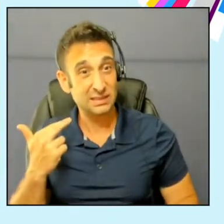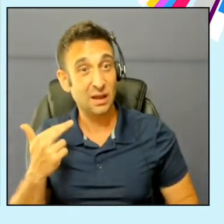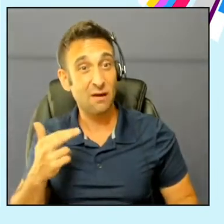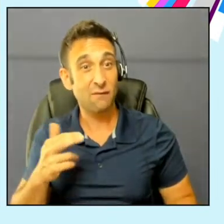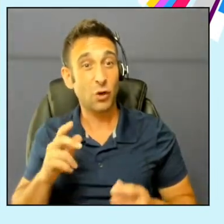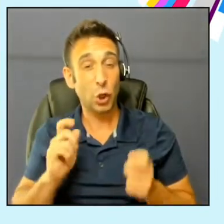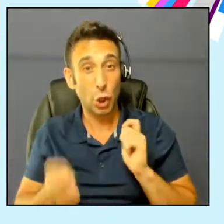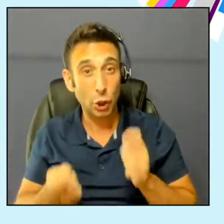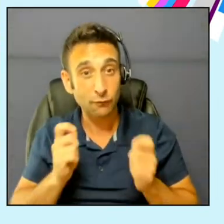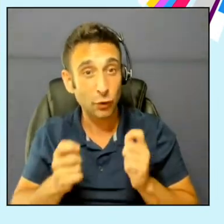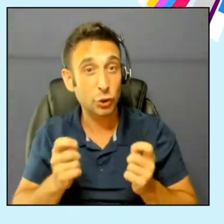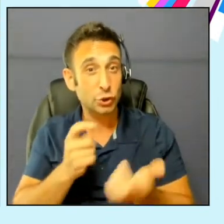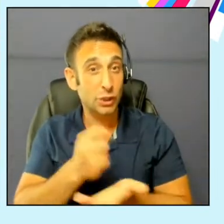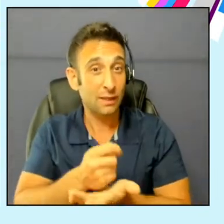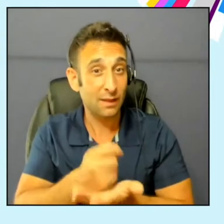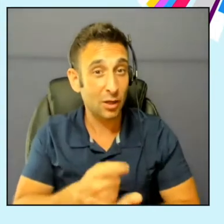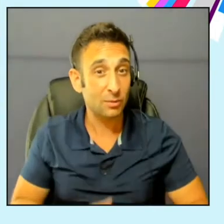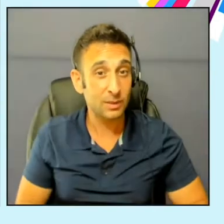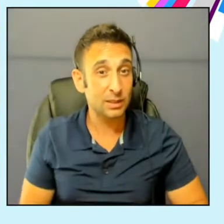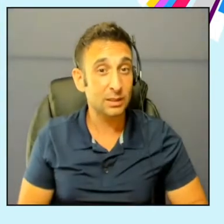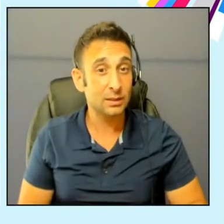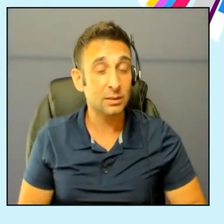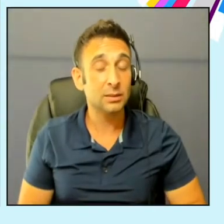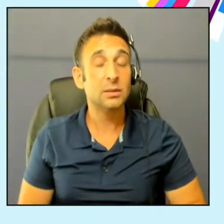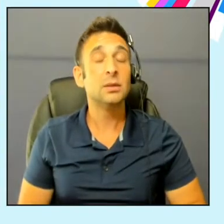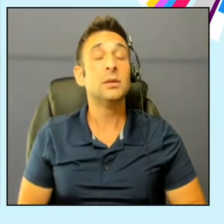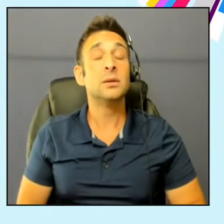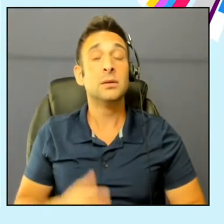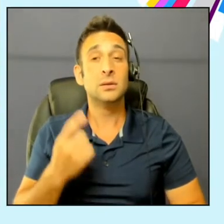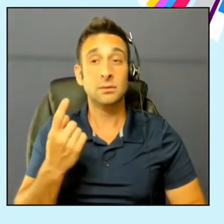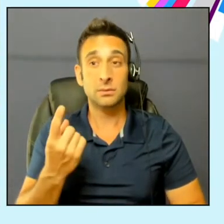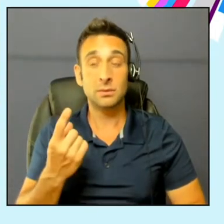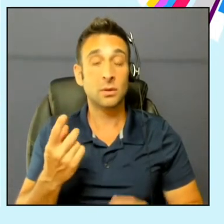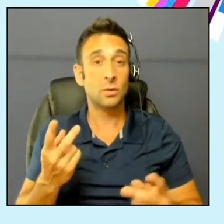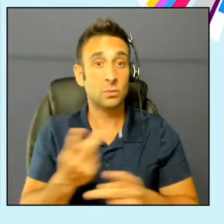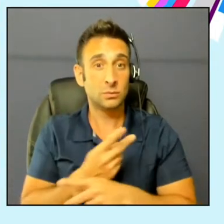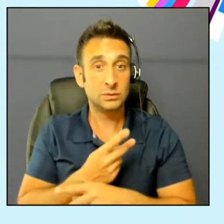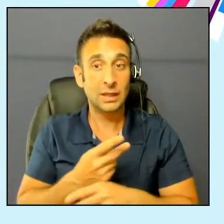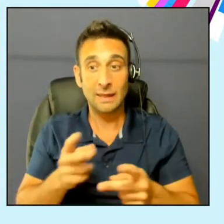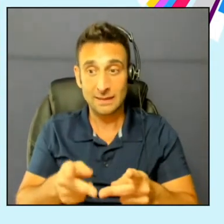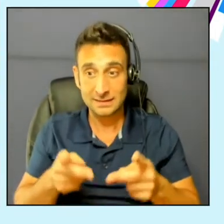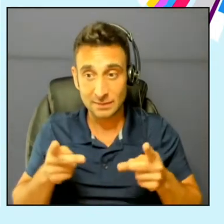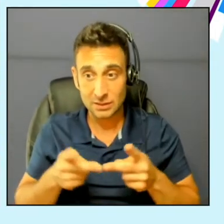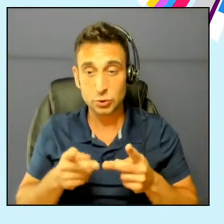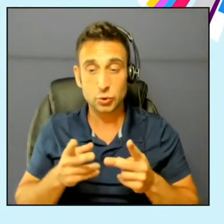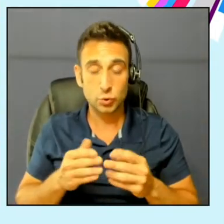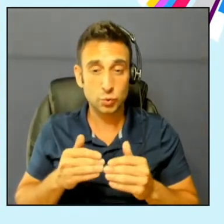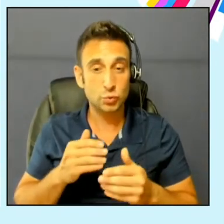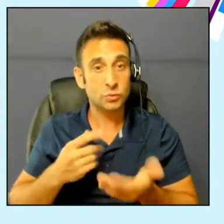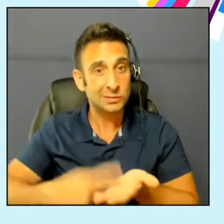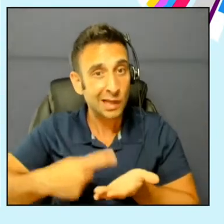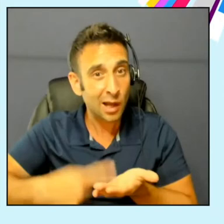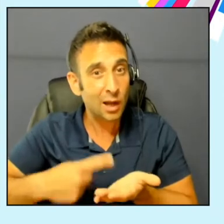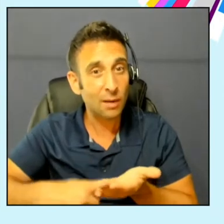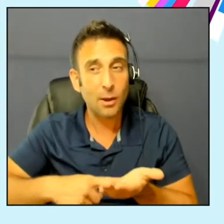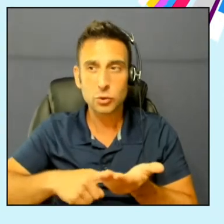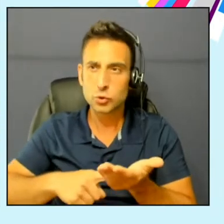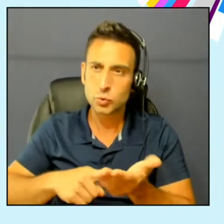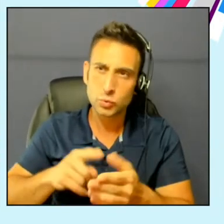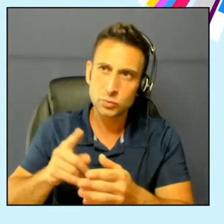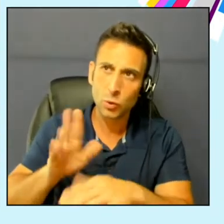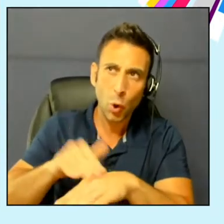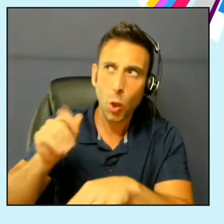more difficult is that the spaces where we hope to advance these conversations and call on policy makers